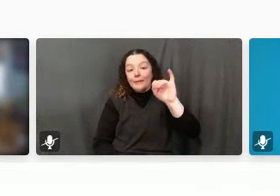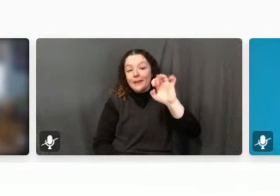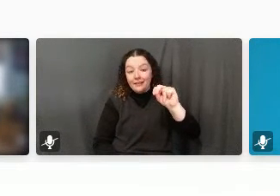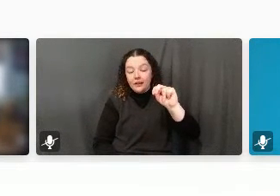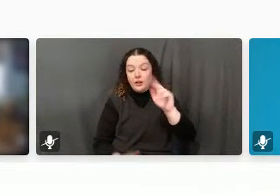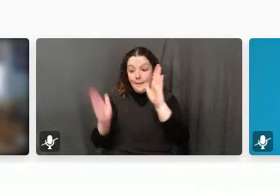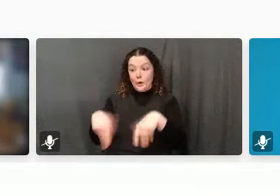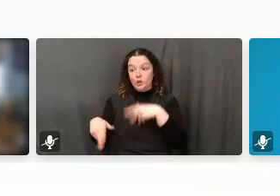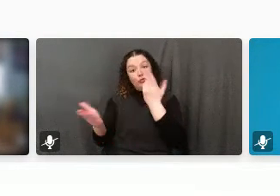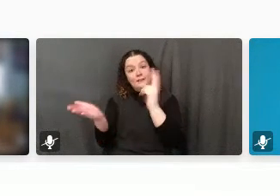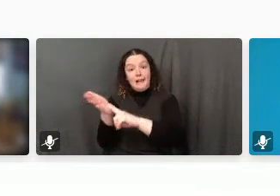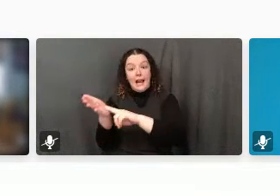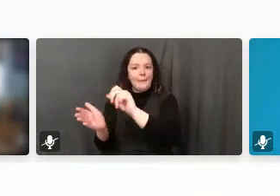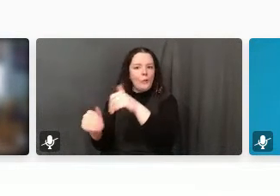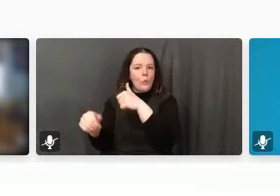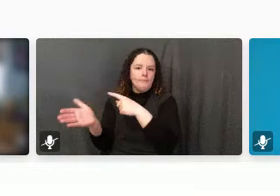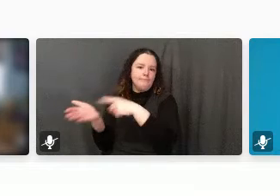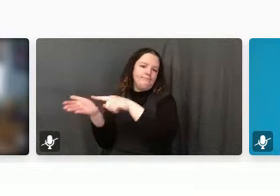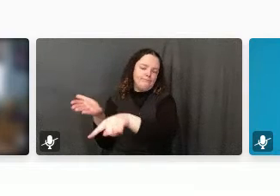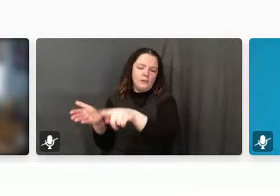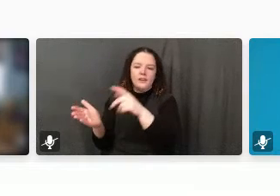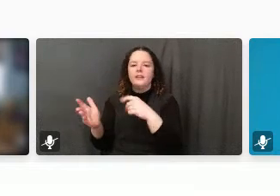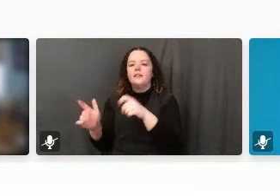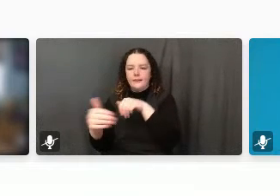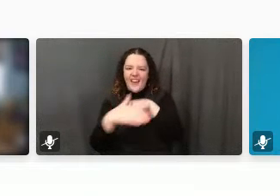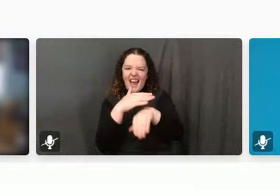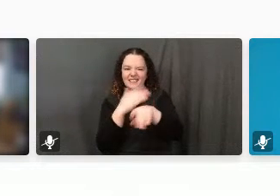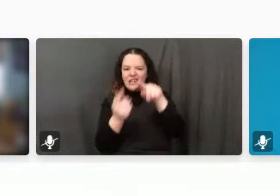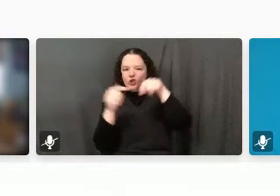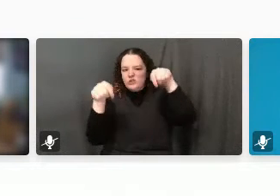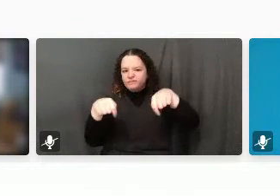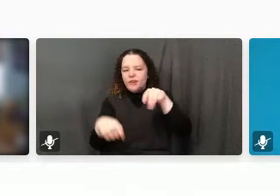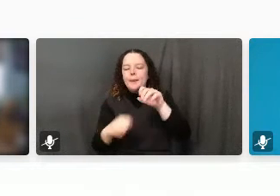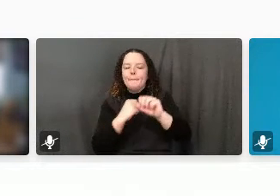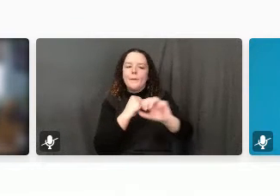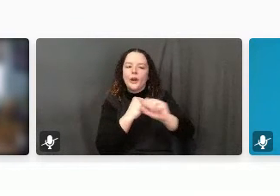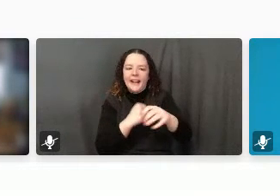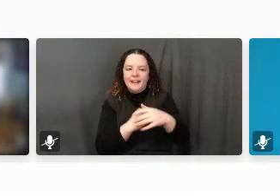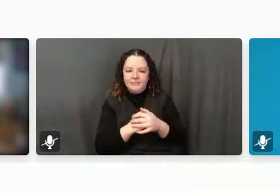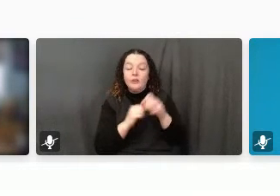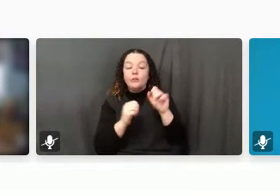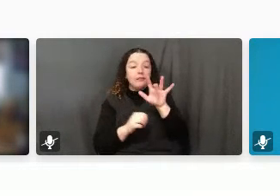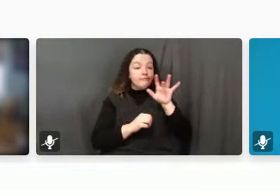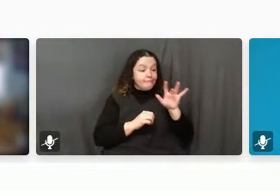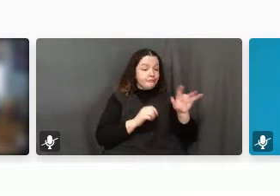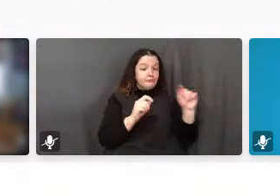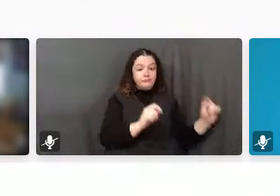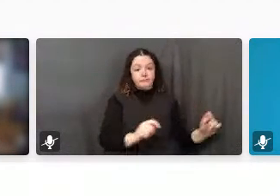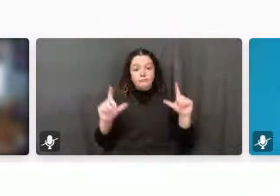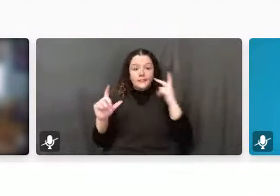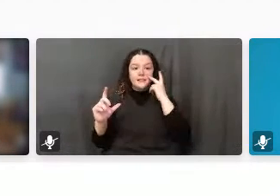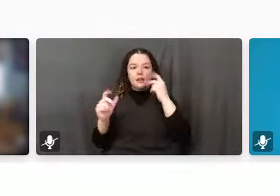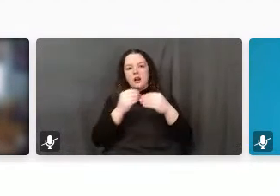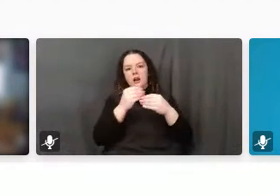bill for Nutshell. They just need to give you access to this marketing section of the website, and you'll be able to click in and see all of these options in